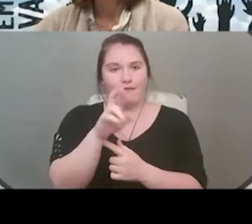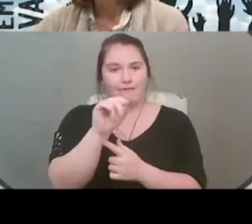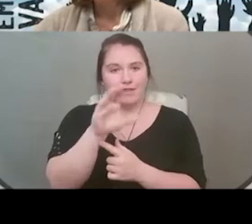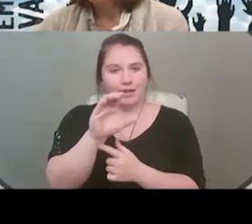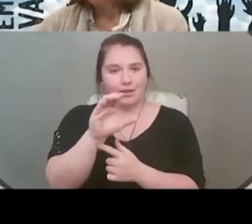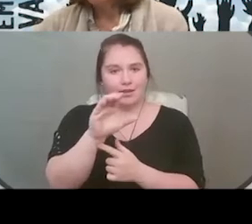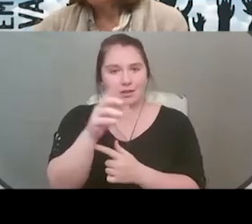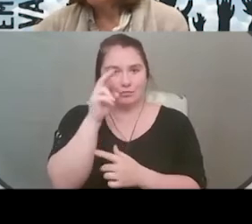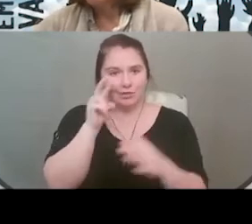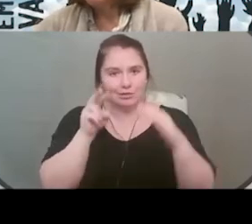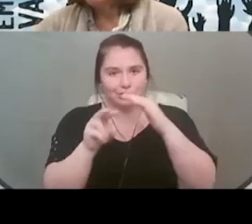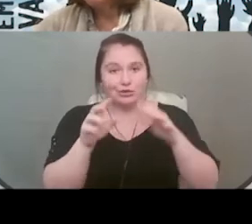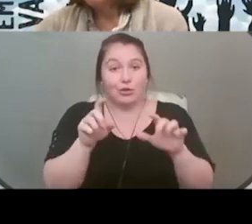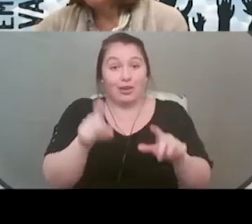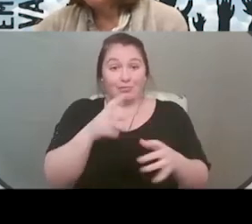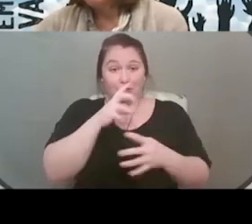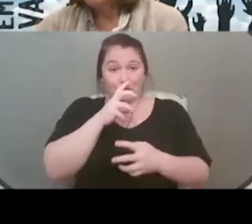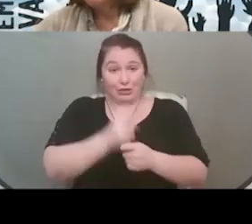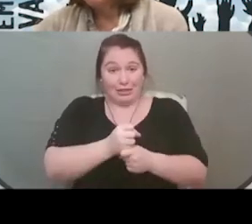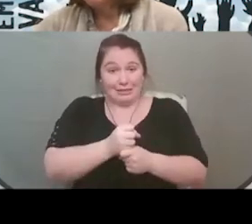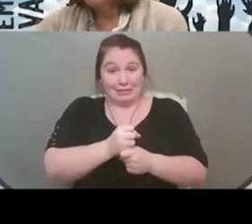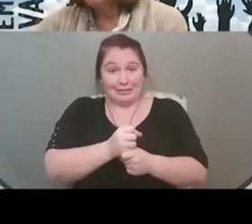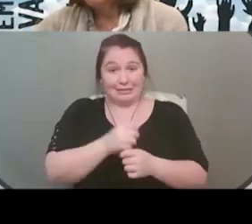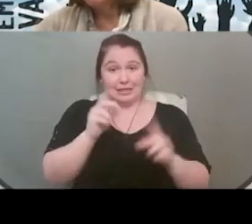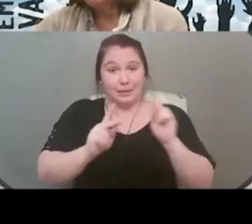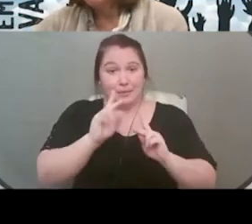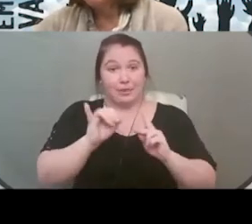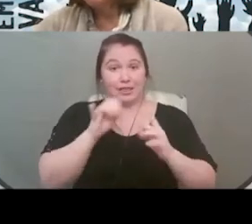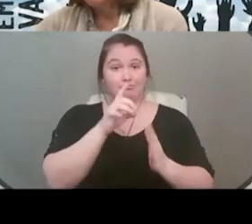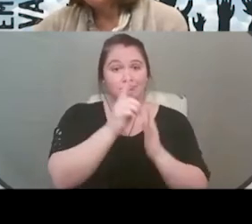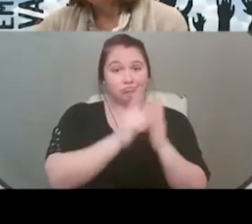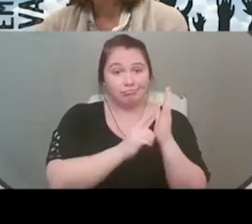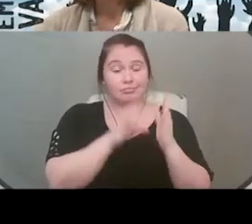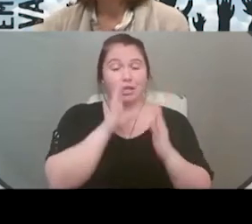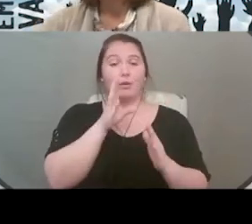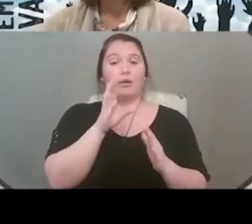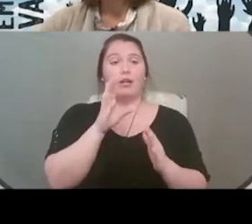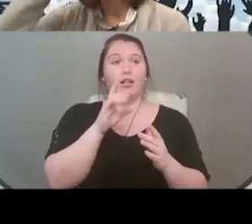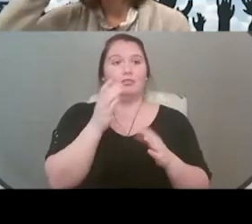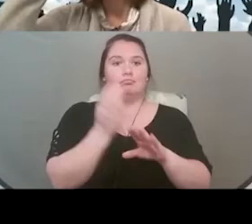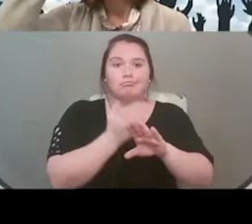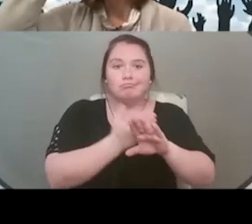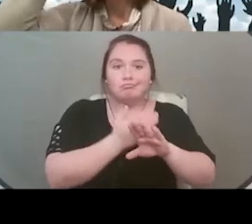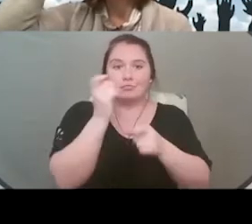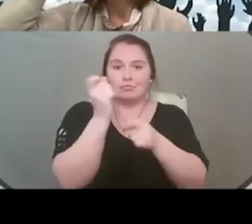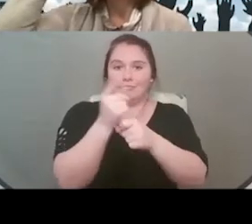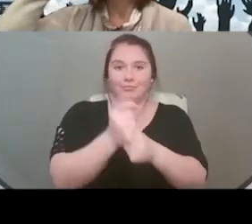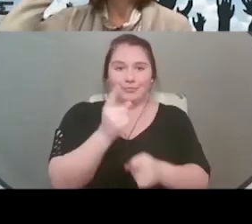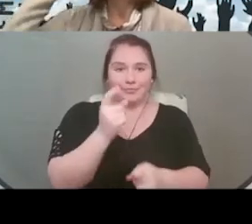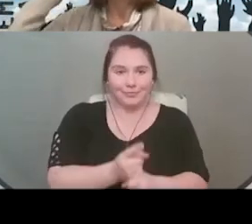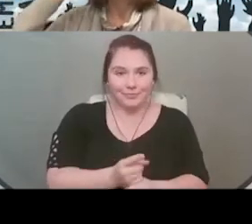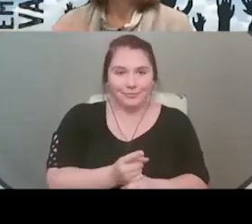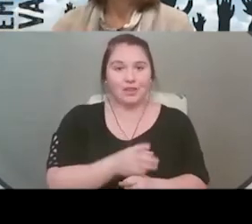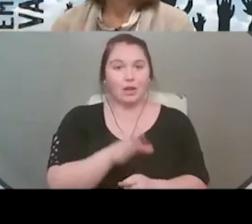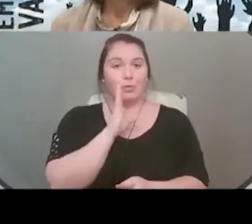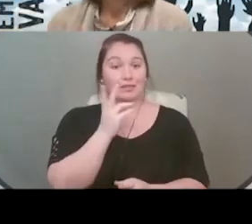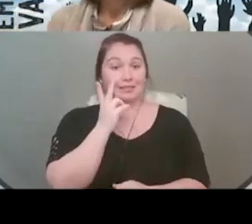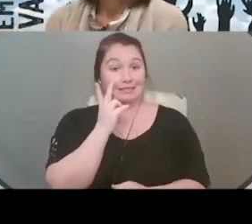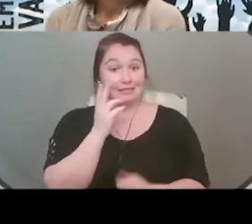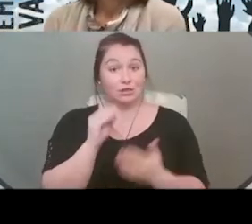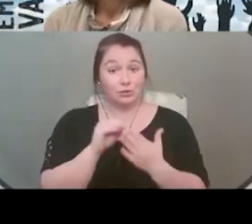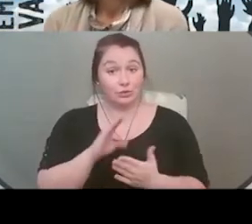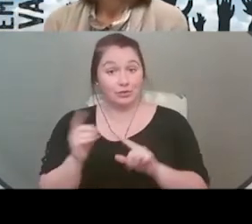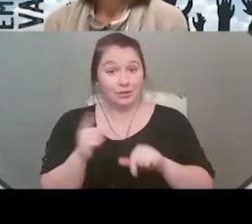you really have to trust your demographers on the growth, and we'll update that every year as we go. And so we'll see if kids are coming